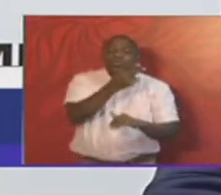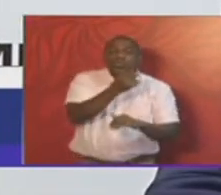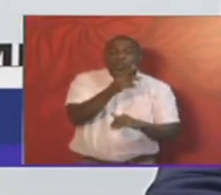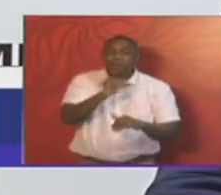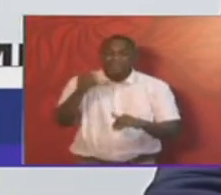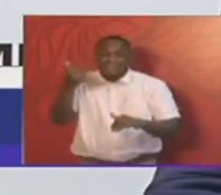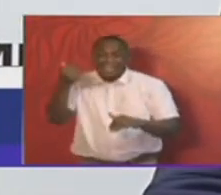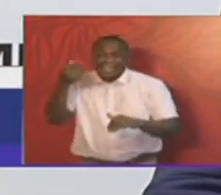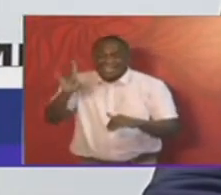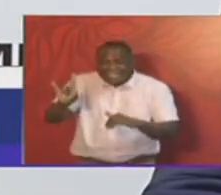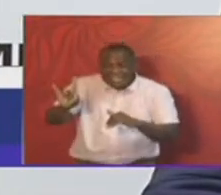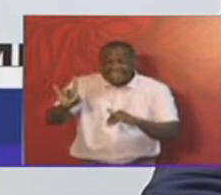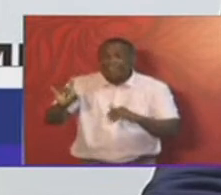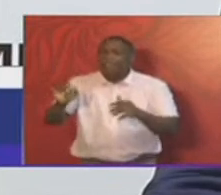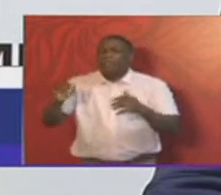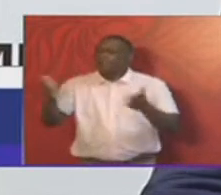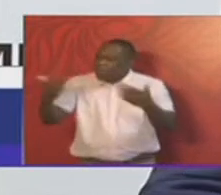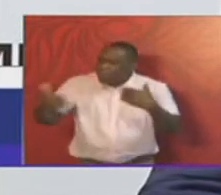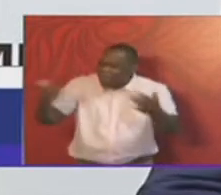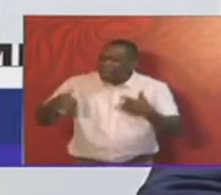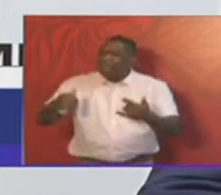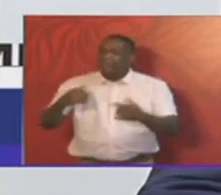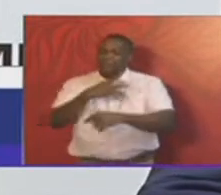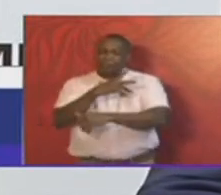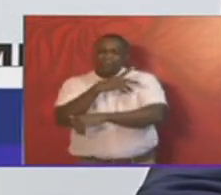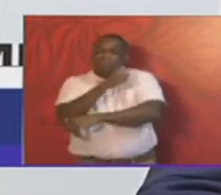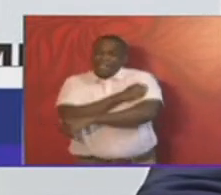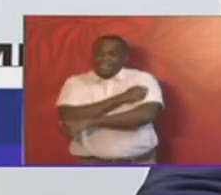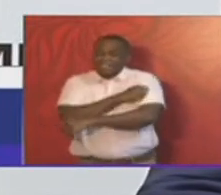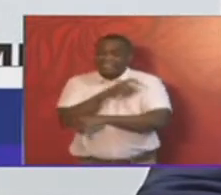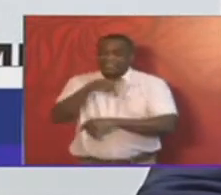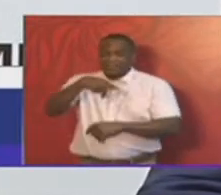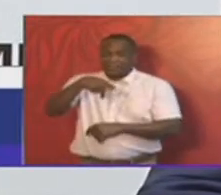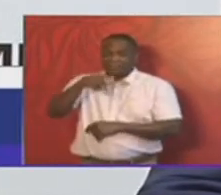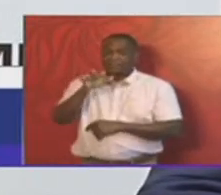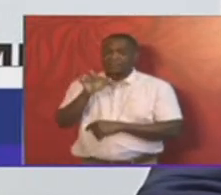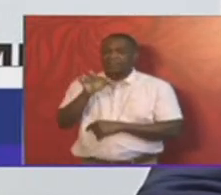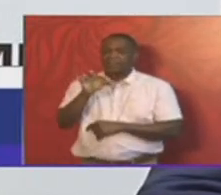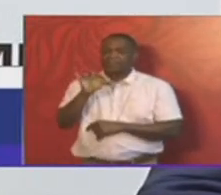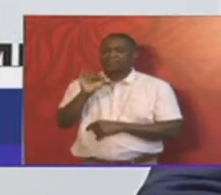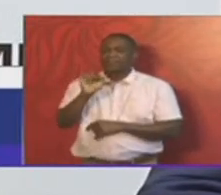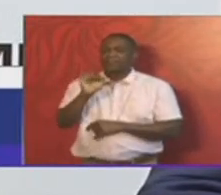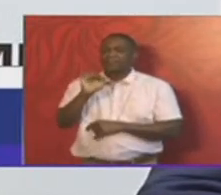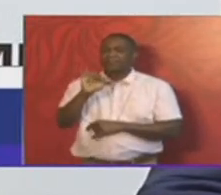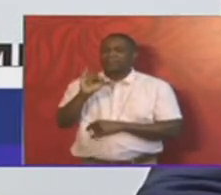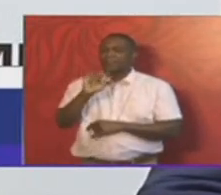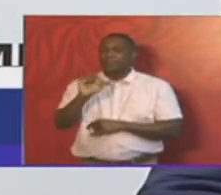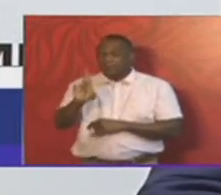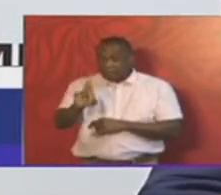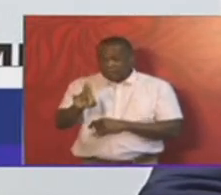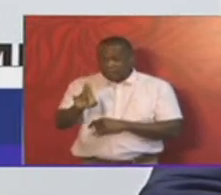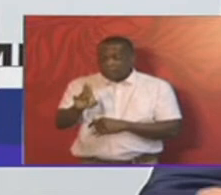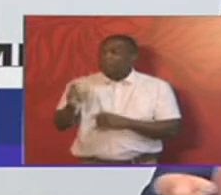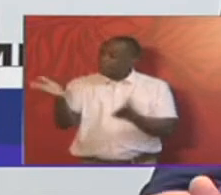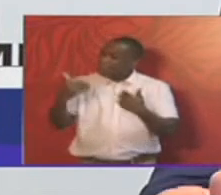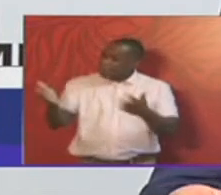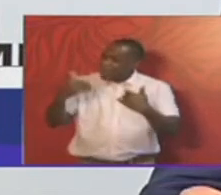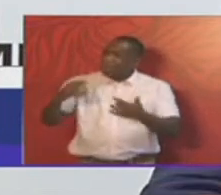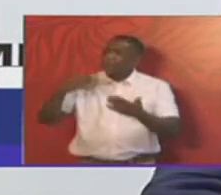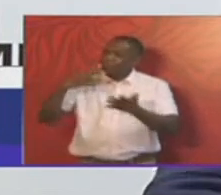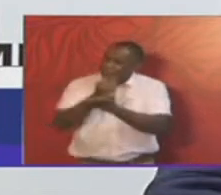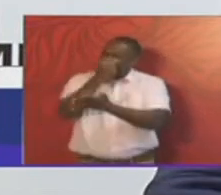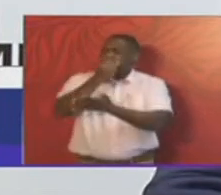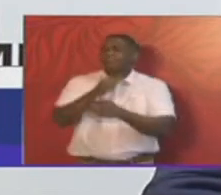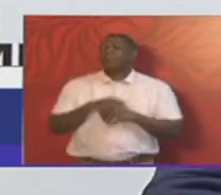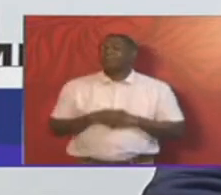the Pfizer vaccines, as we did with AstraZeneca and Sinopharm for the over